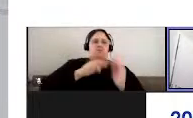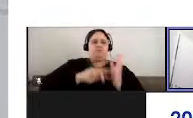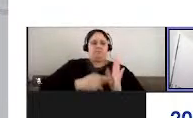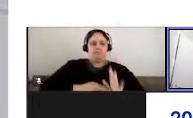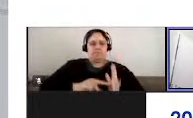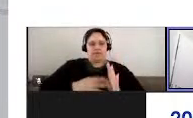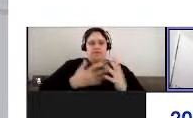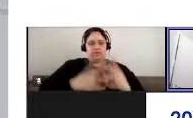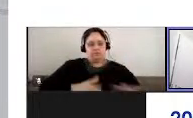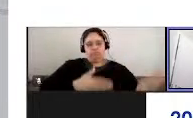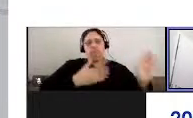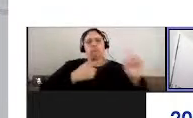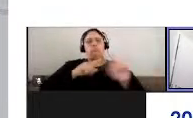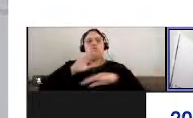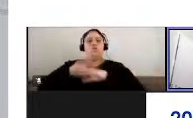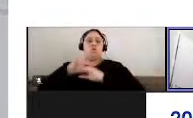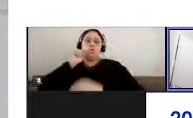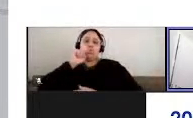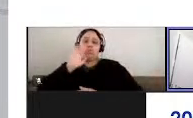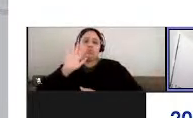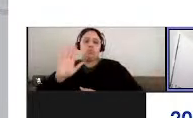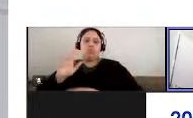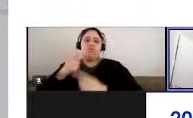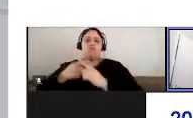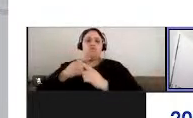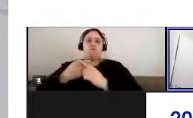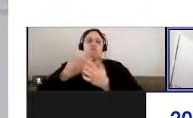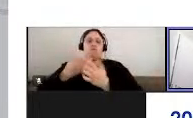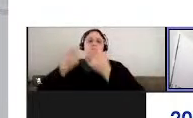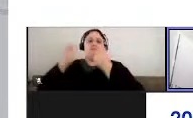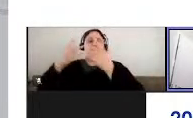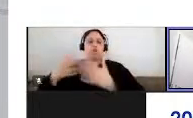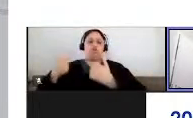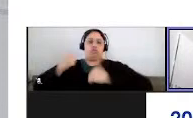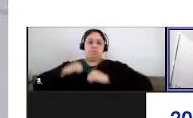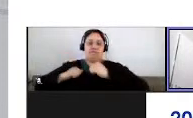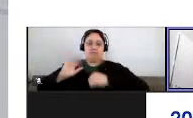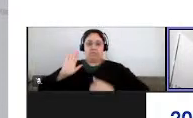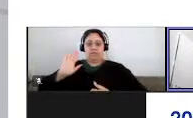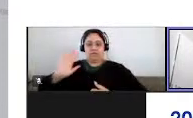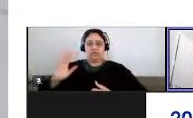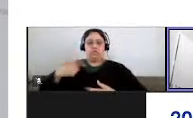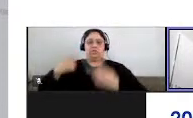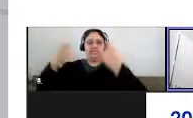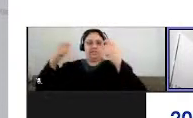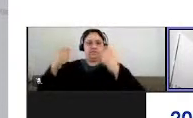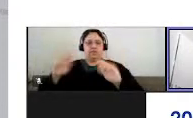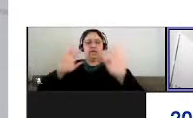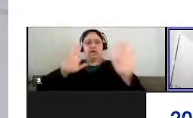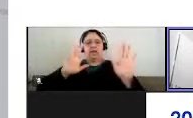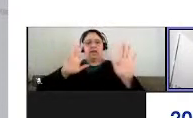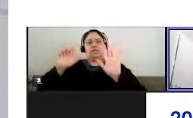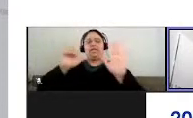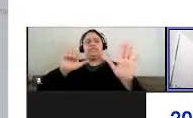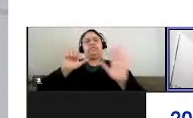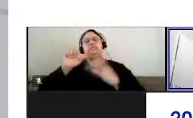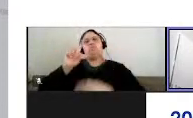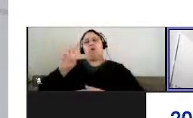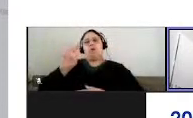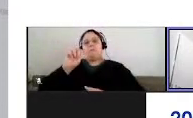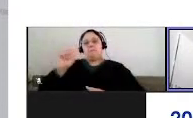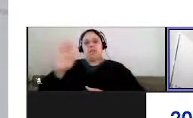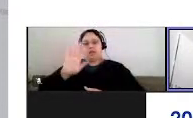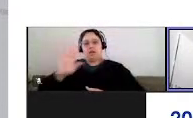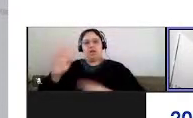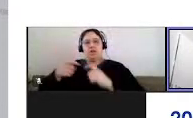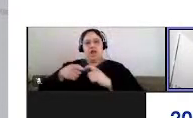planned. Just on the quarter for the financial performance, we spent 61 million